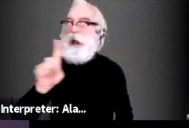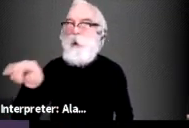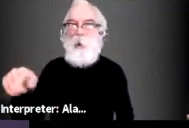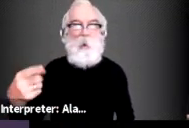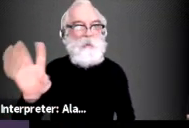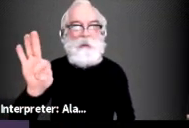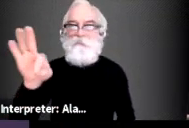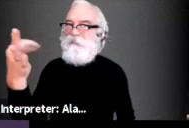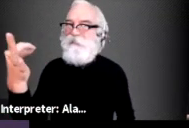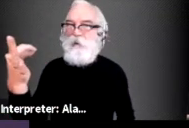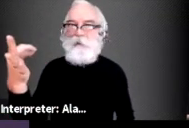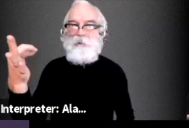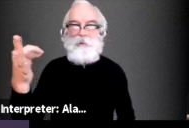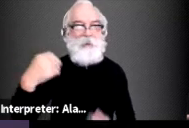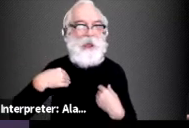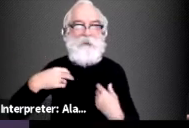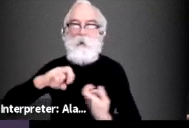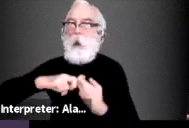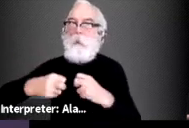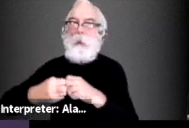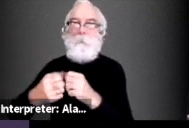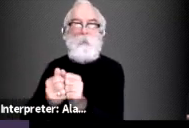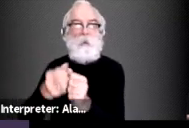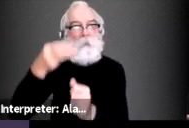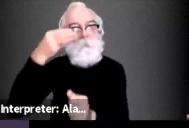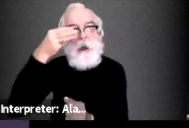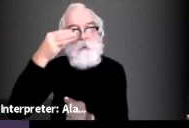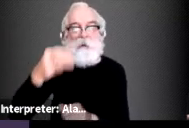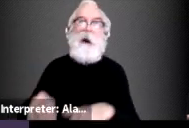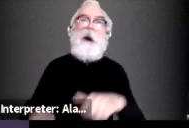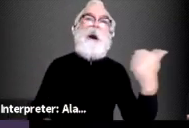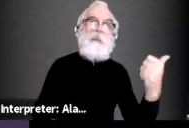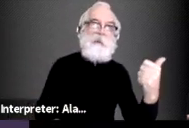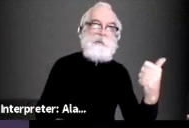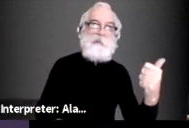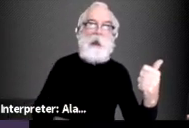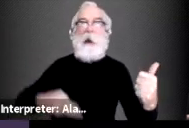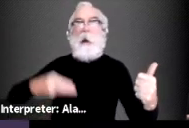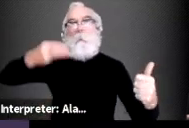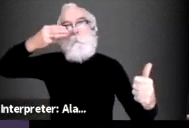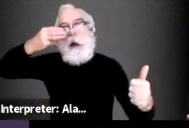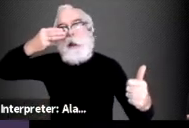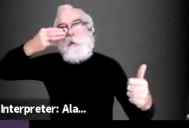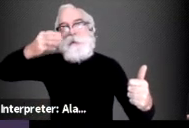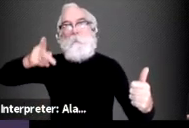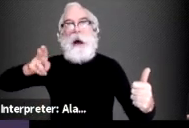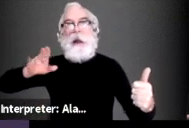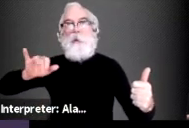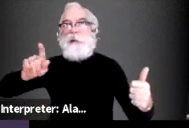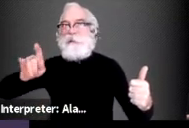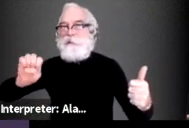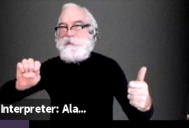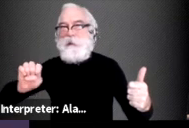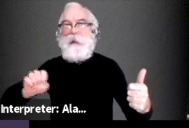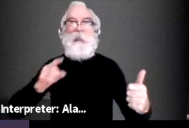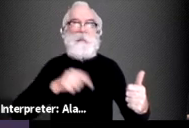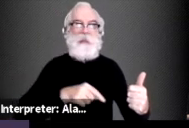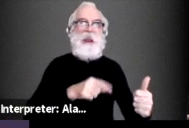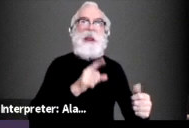and commandeered. Privateers started preying on the ships of so-called neutral nations as well.